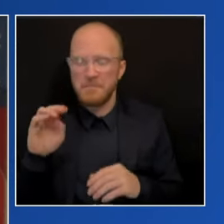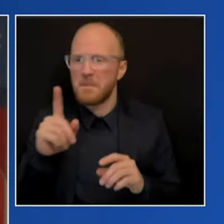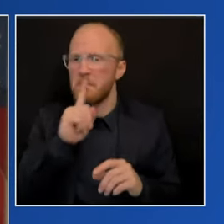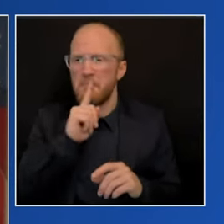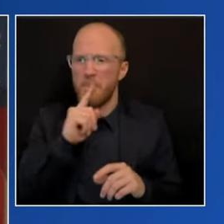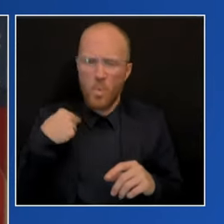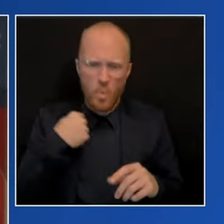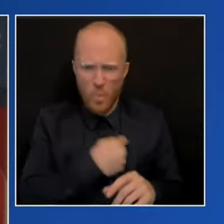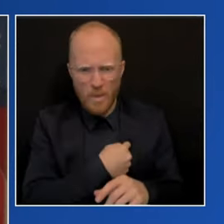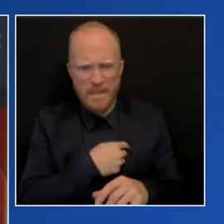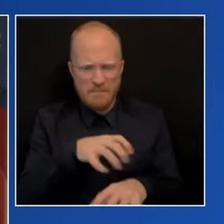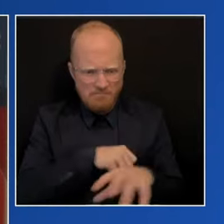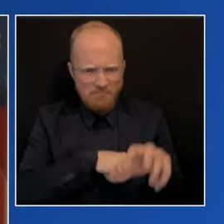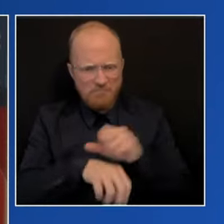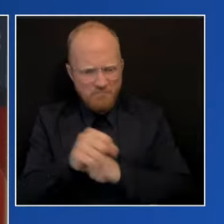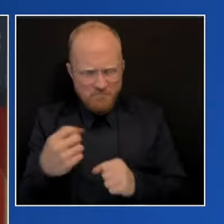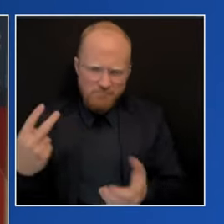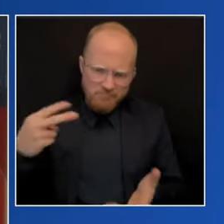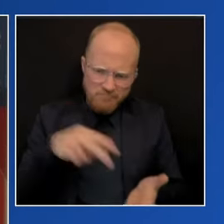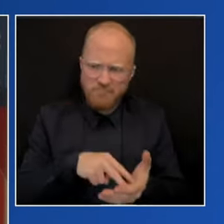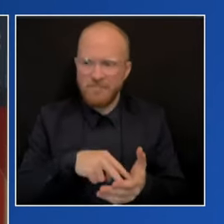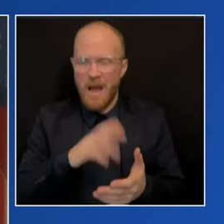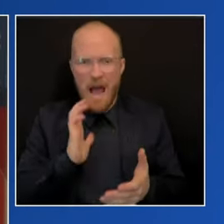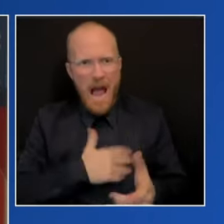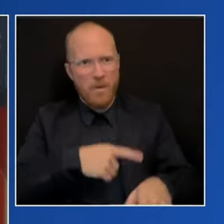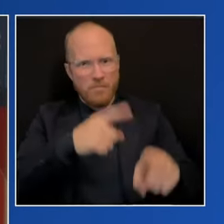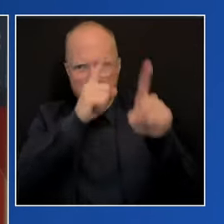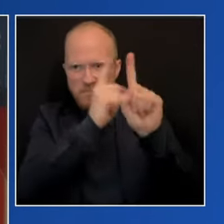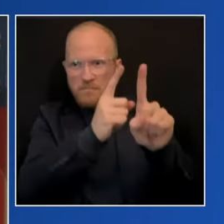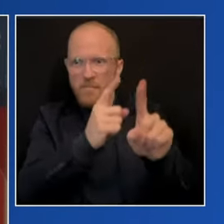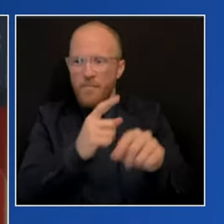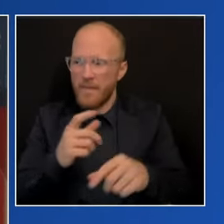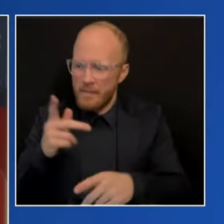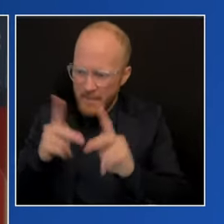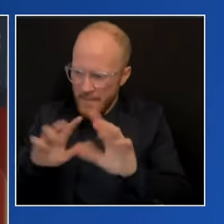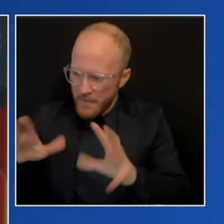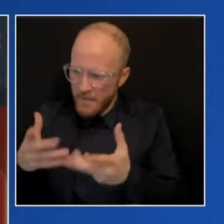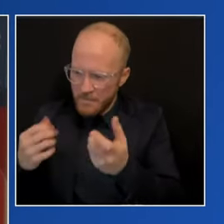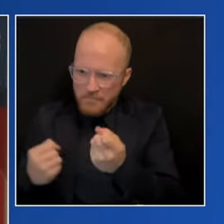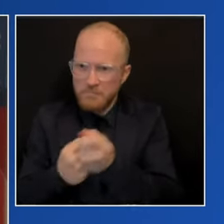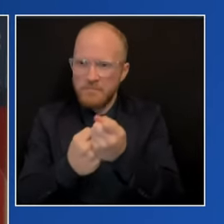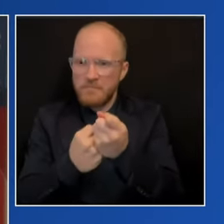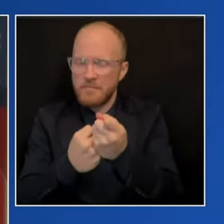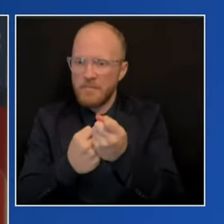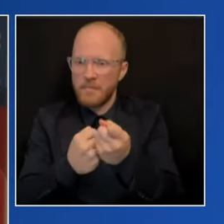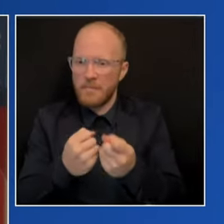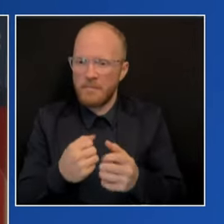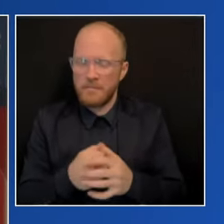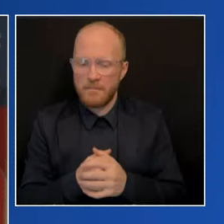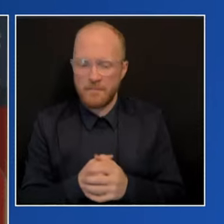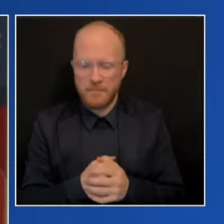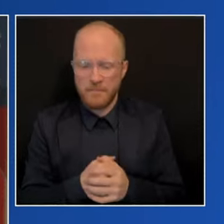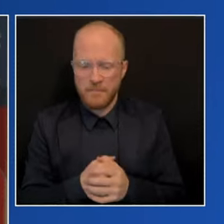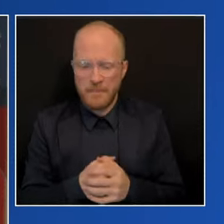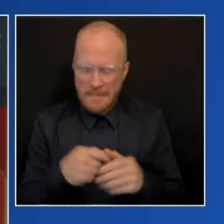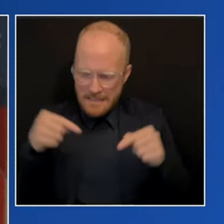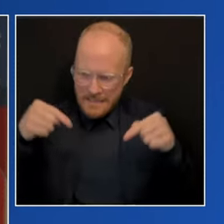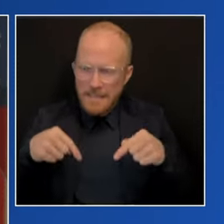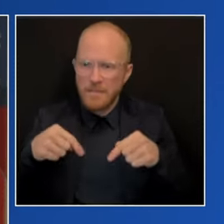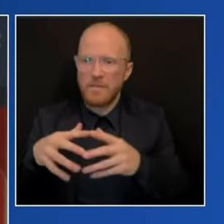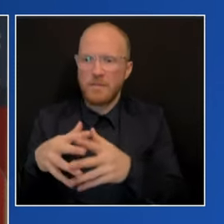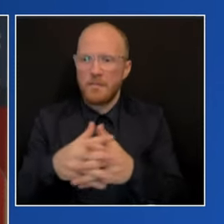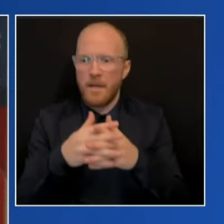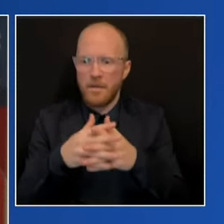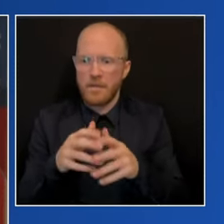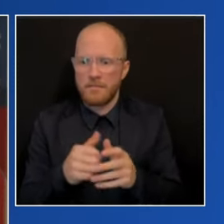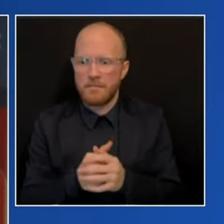destiny. We get our job done with the help of the people we find in America, who find